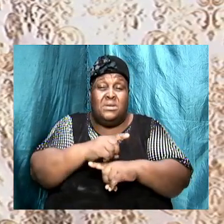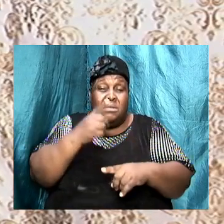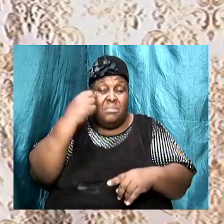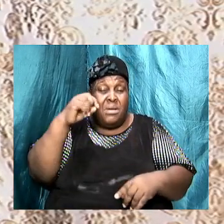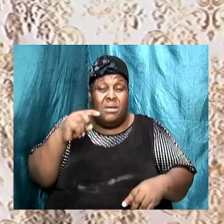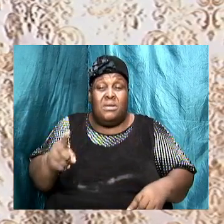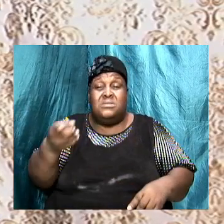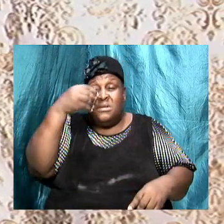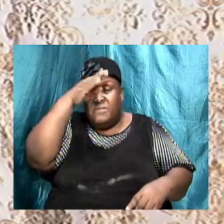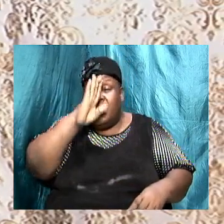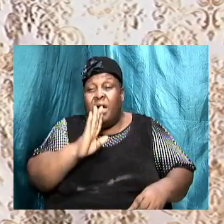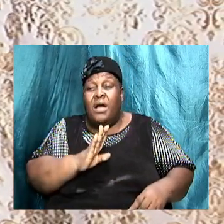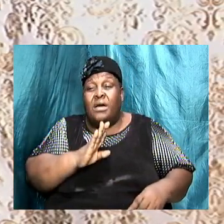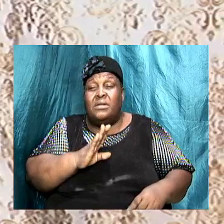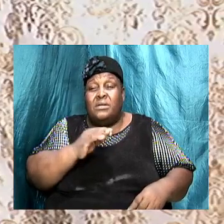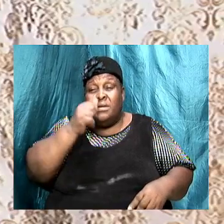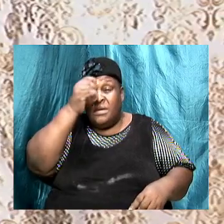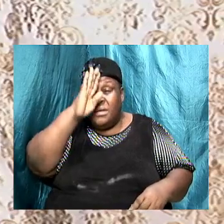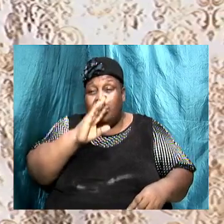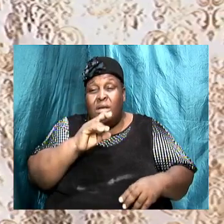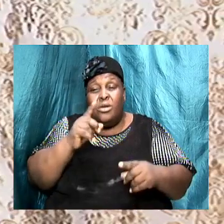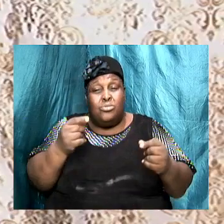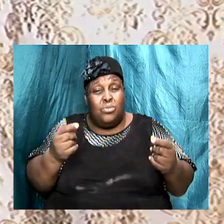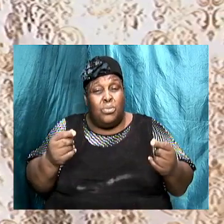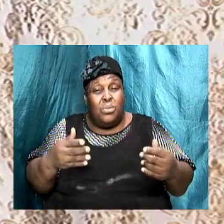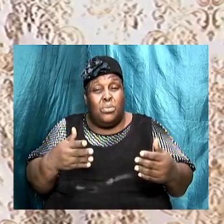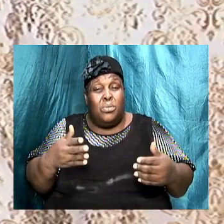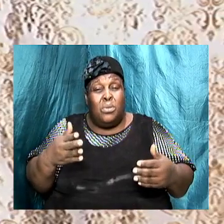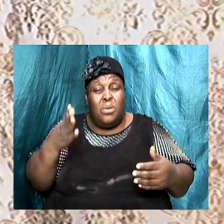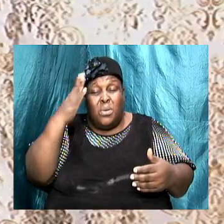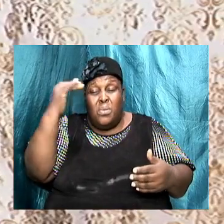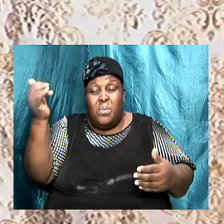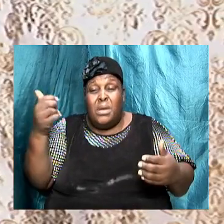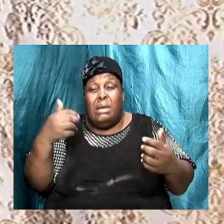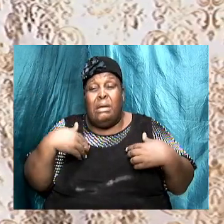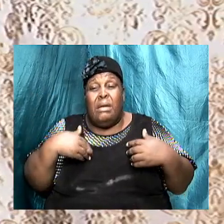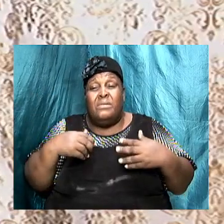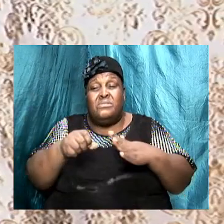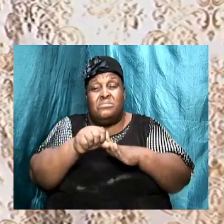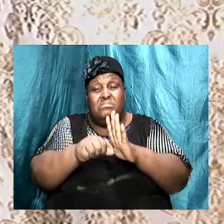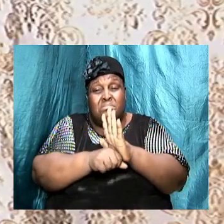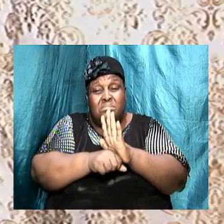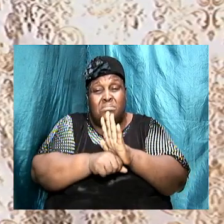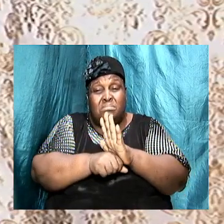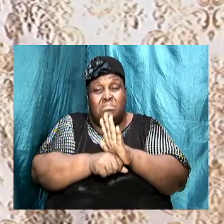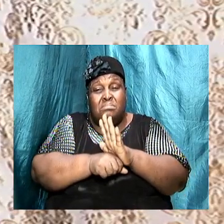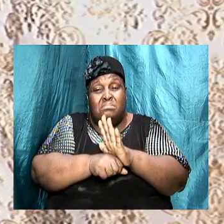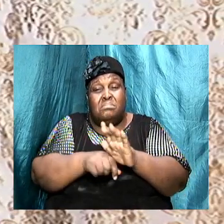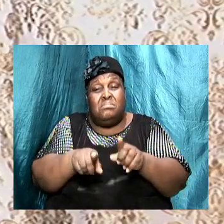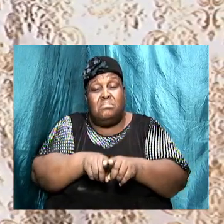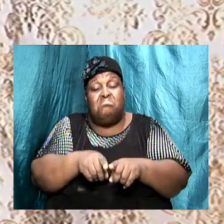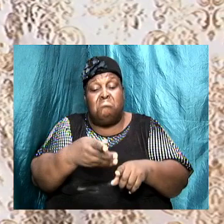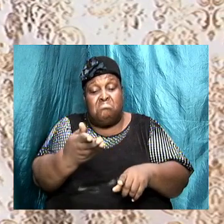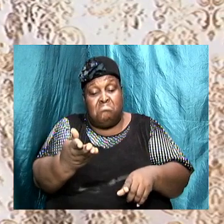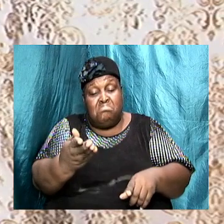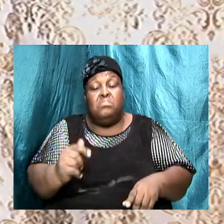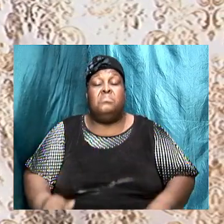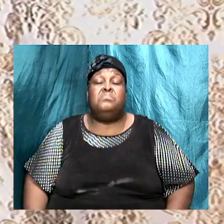of God and God's doing why we have the scriptures as they are.